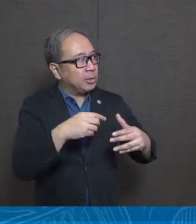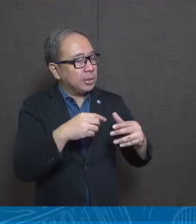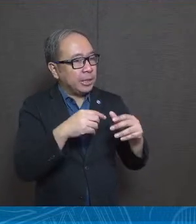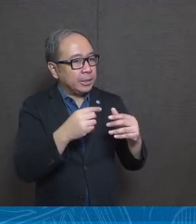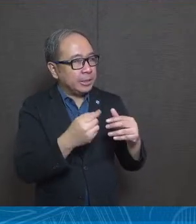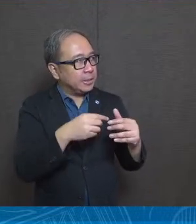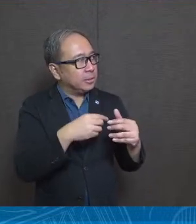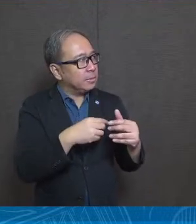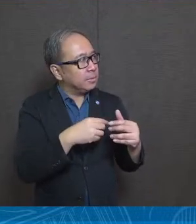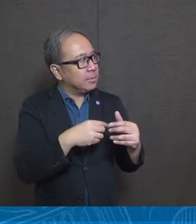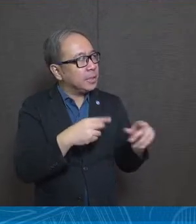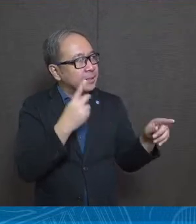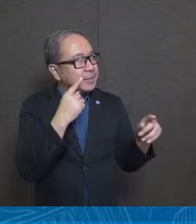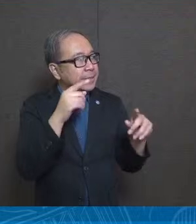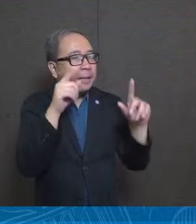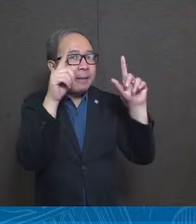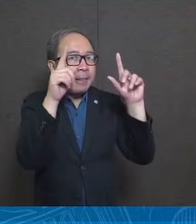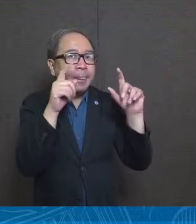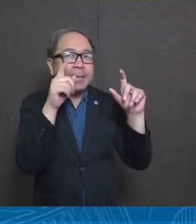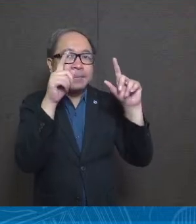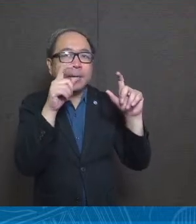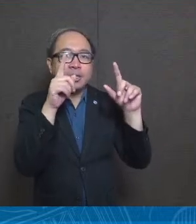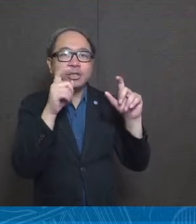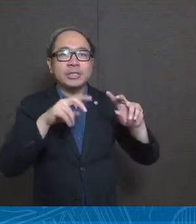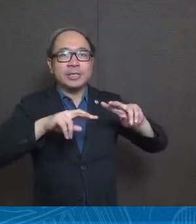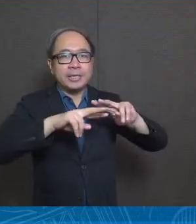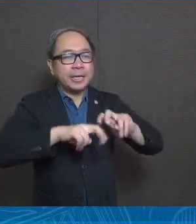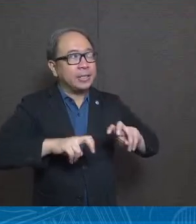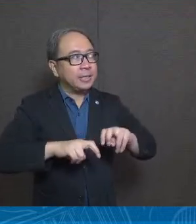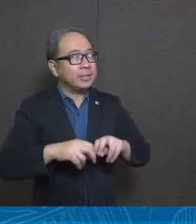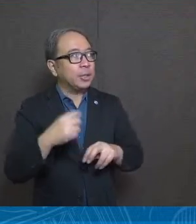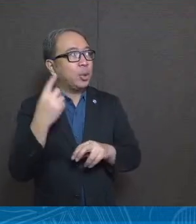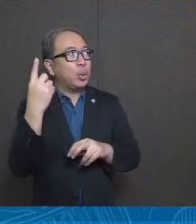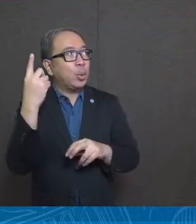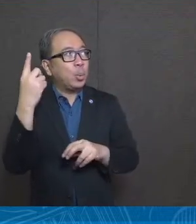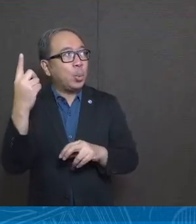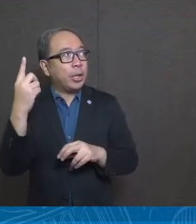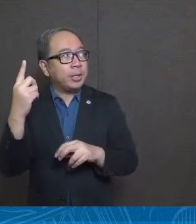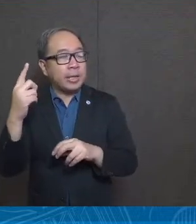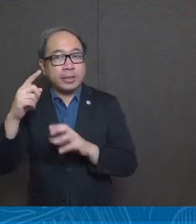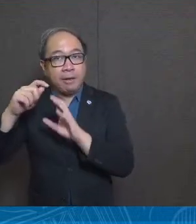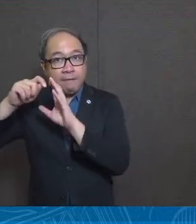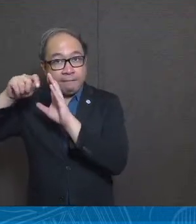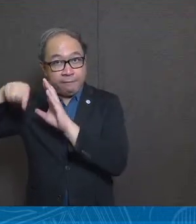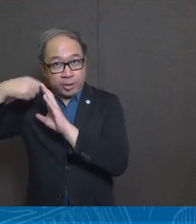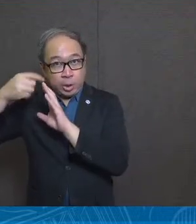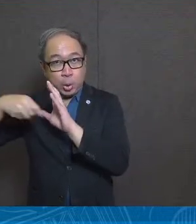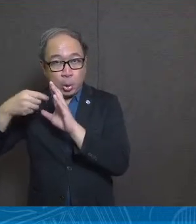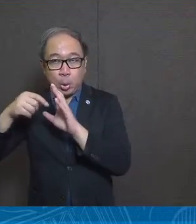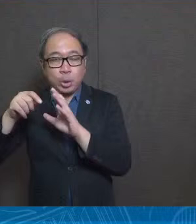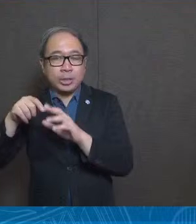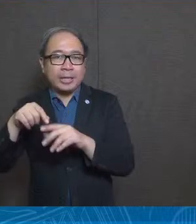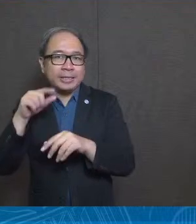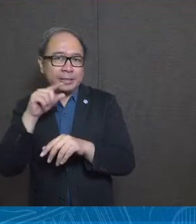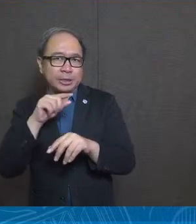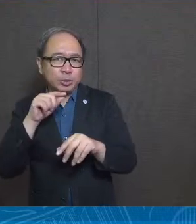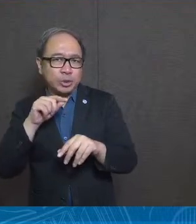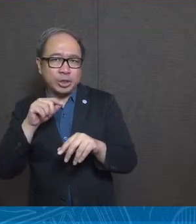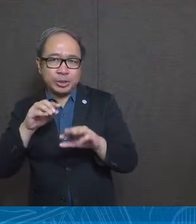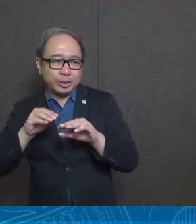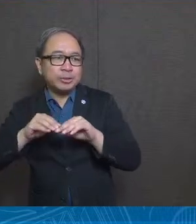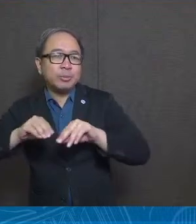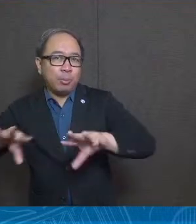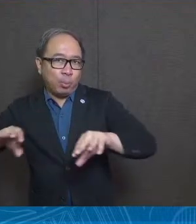the image analysis. This movie was posted on Twitter in Japan before, and machine learning AI is now detecting what